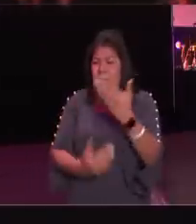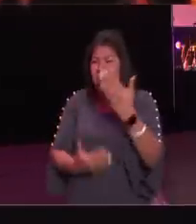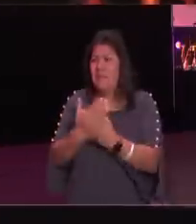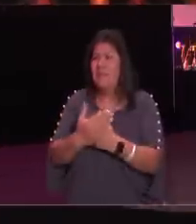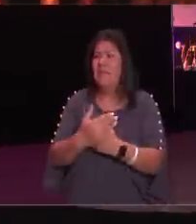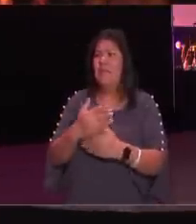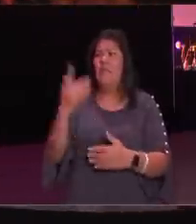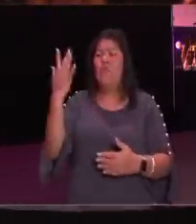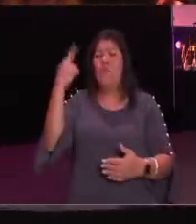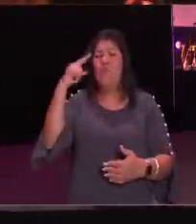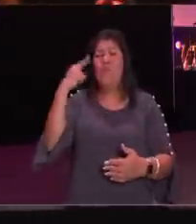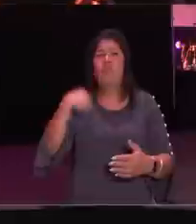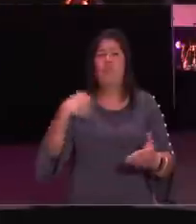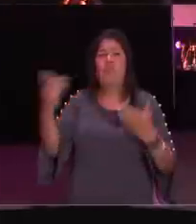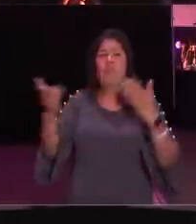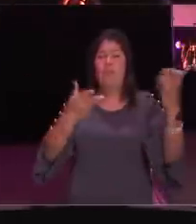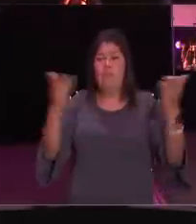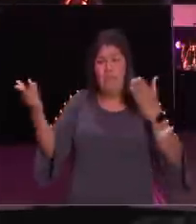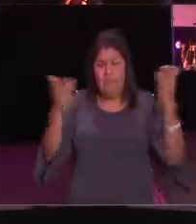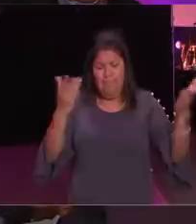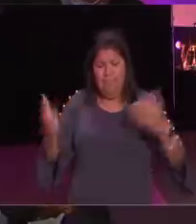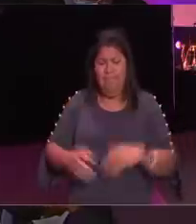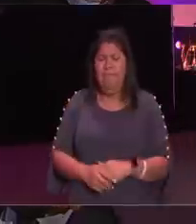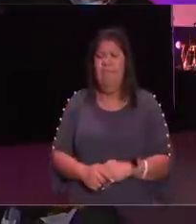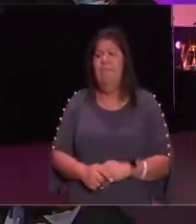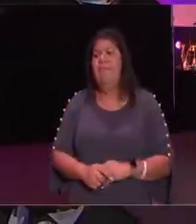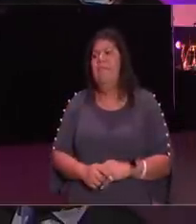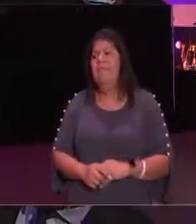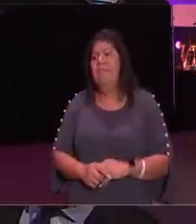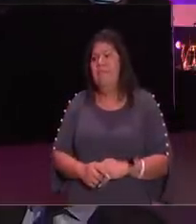hands so I can serve.